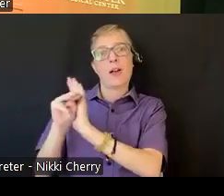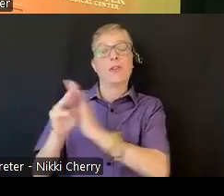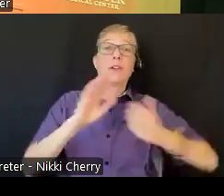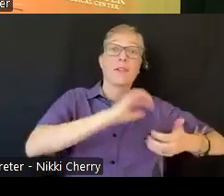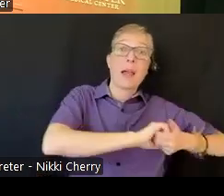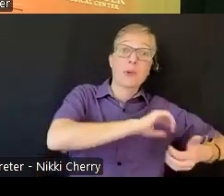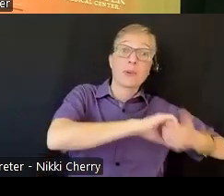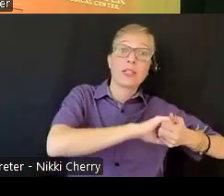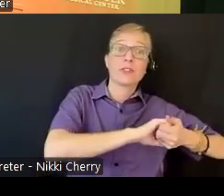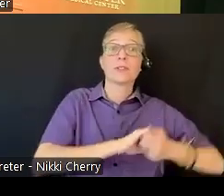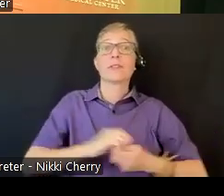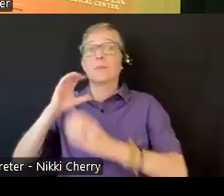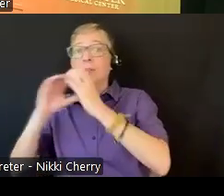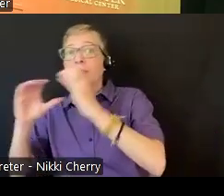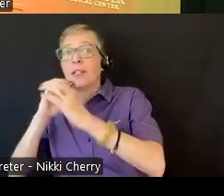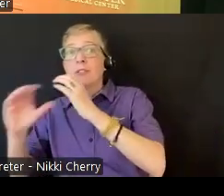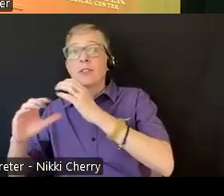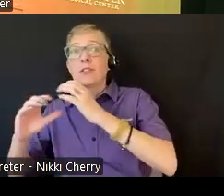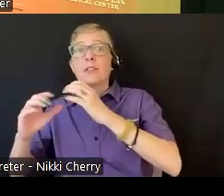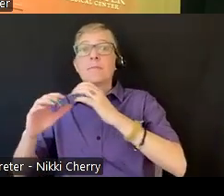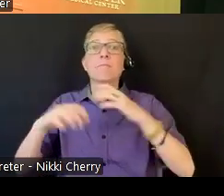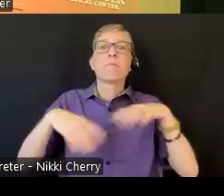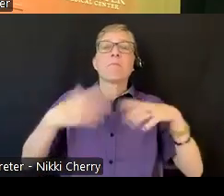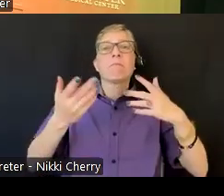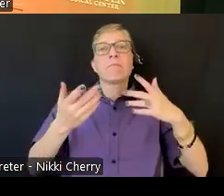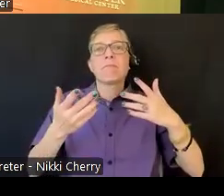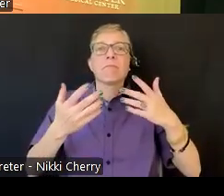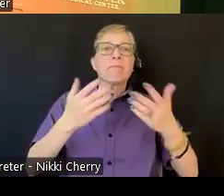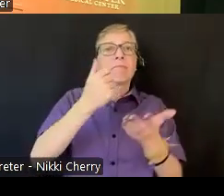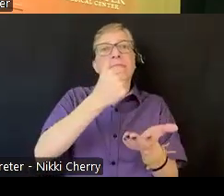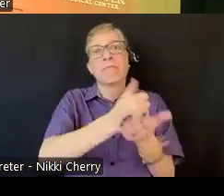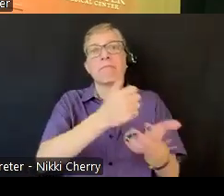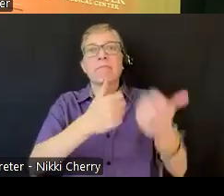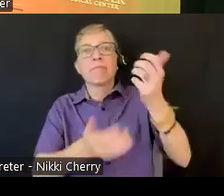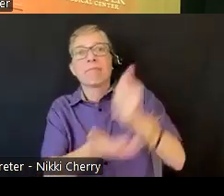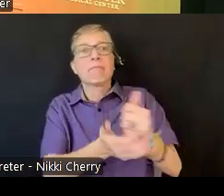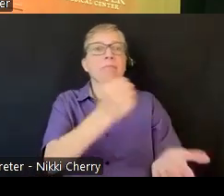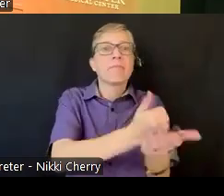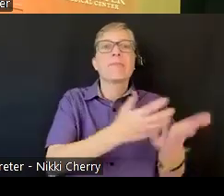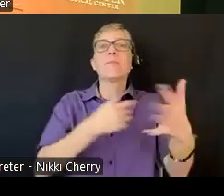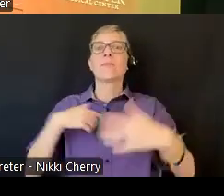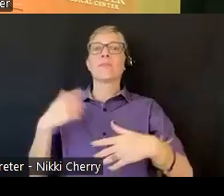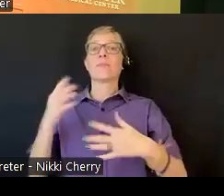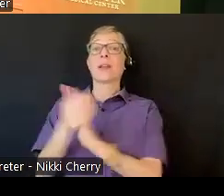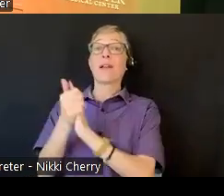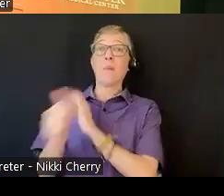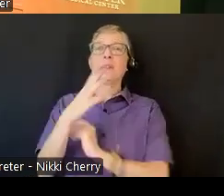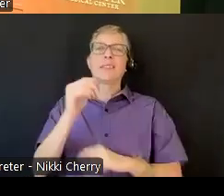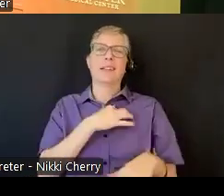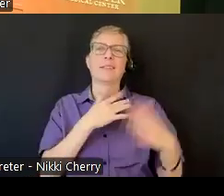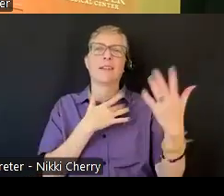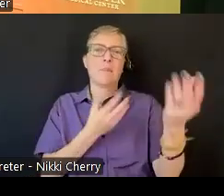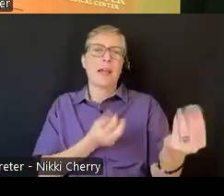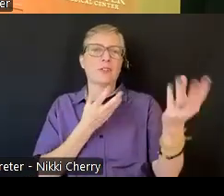complementarity, competence, and compassion, as George Engel talked about, are the foundation